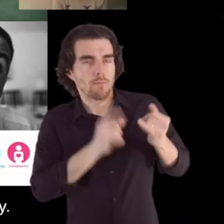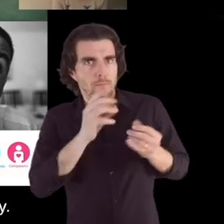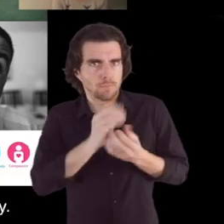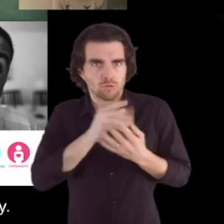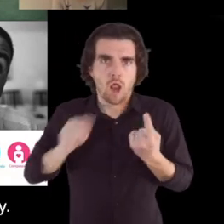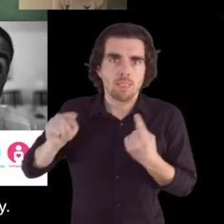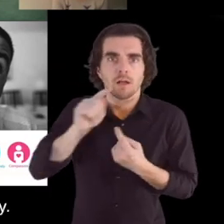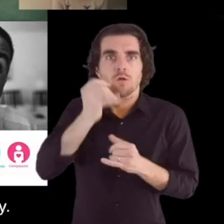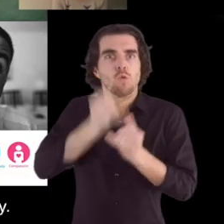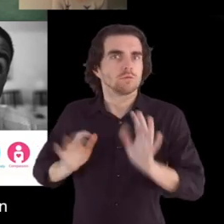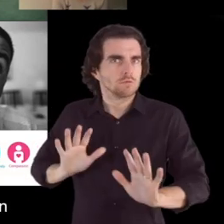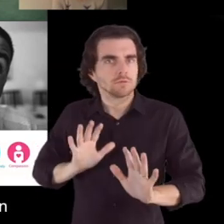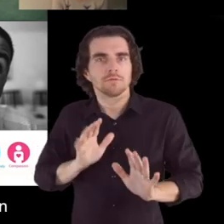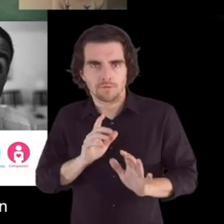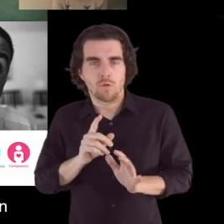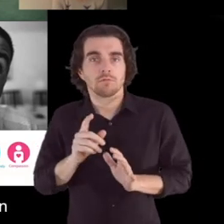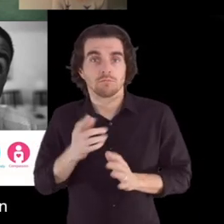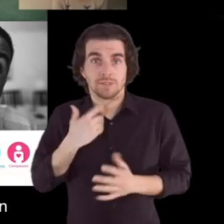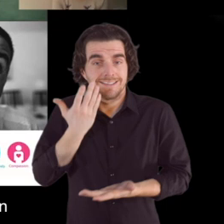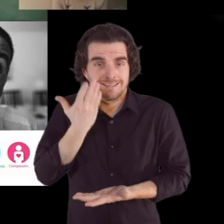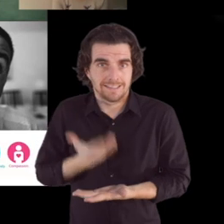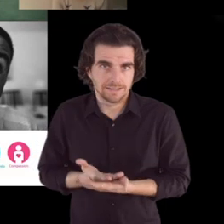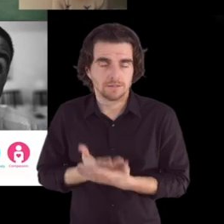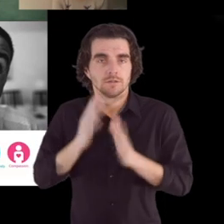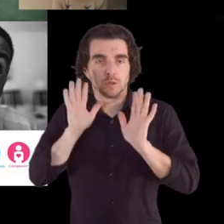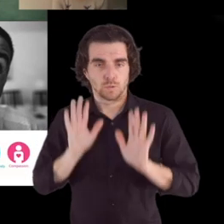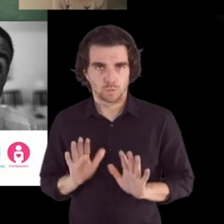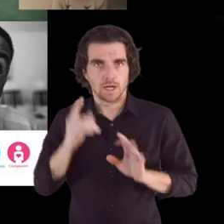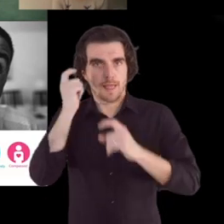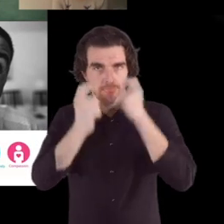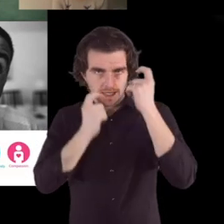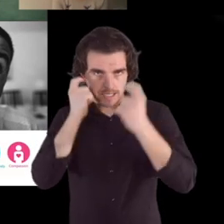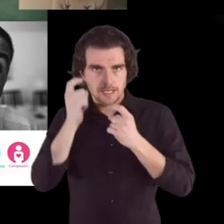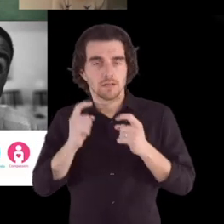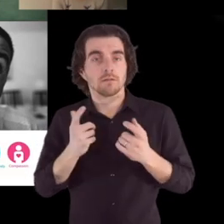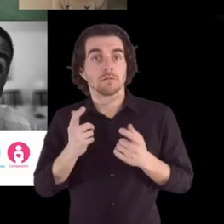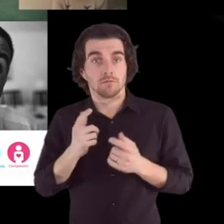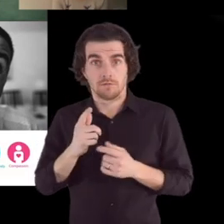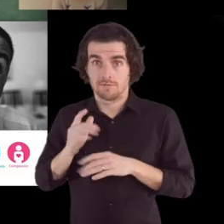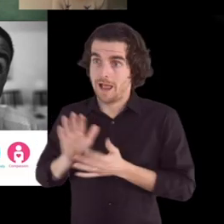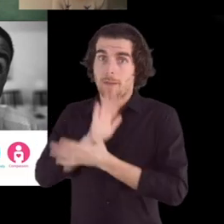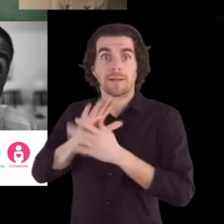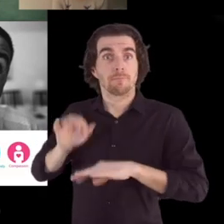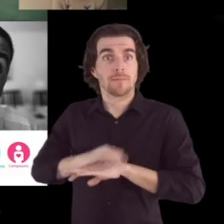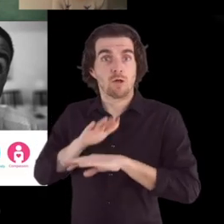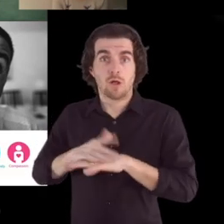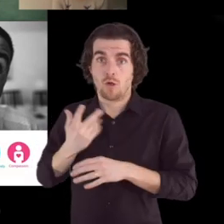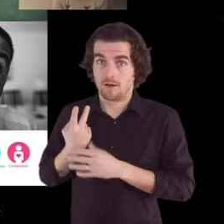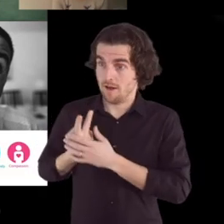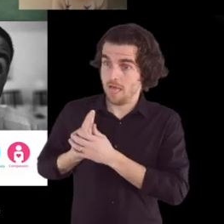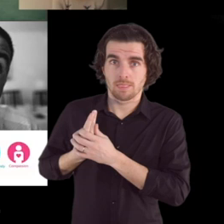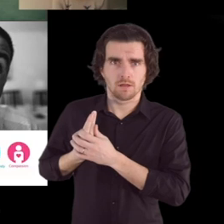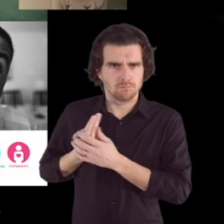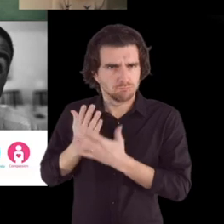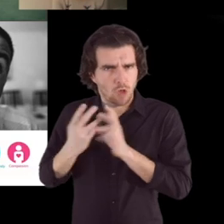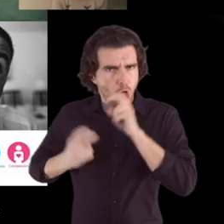has the monopoly on anxiety. And again, it's just about sitting down and exploring that together. And also that happily married or living together couples